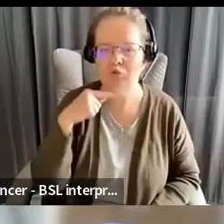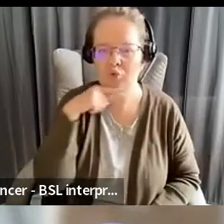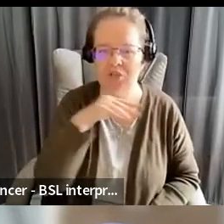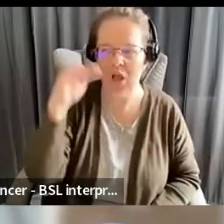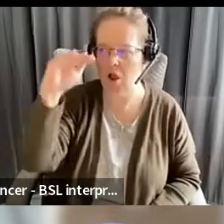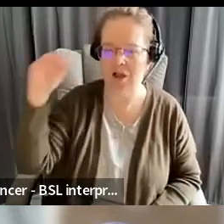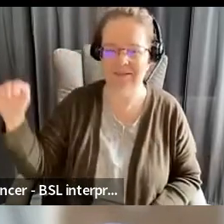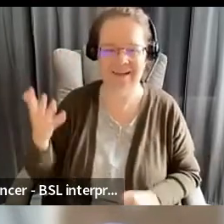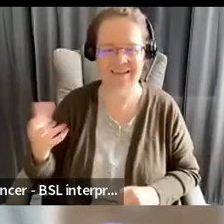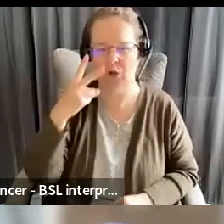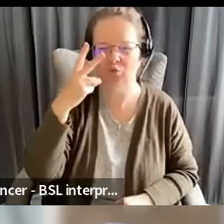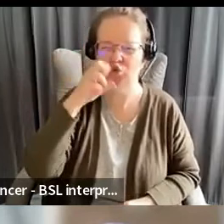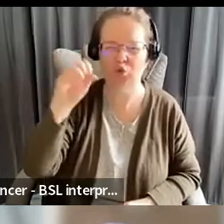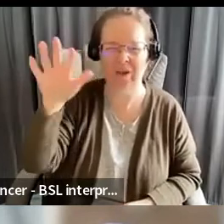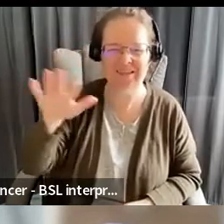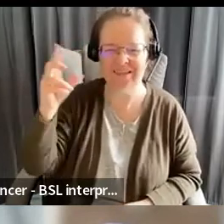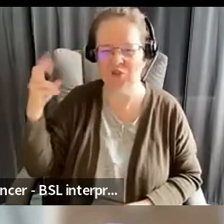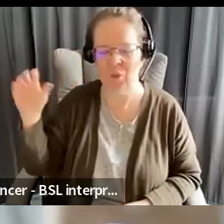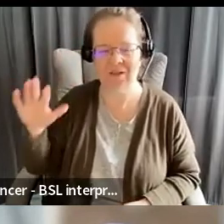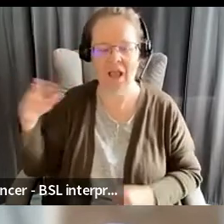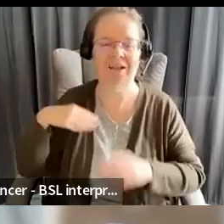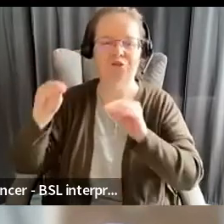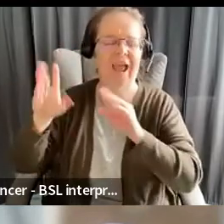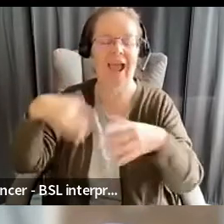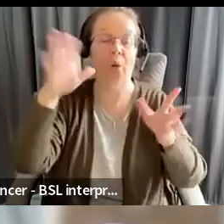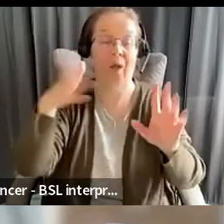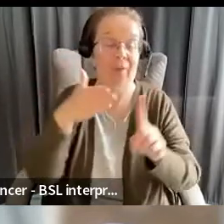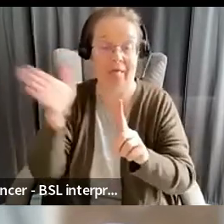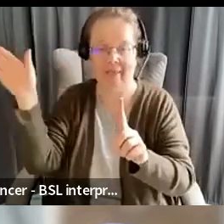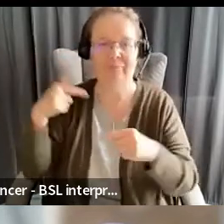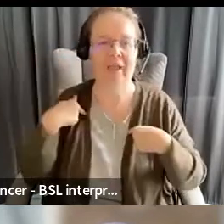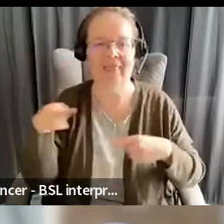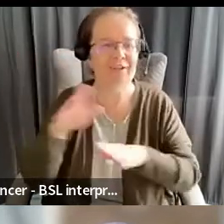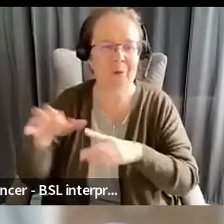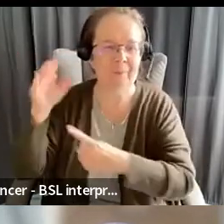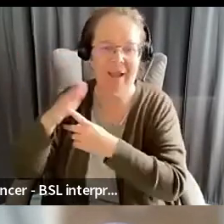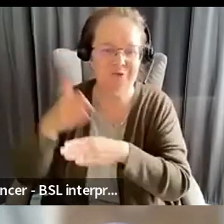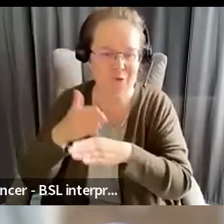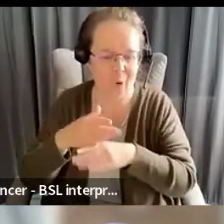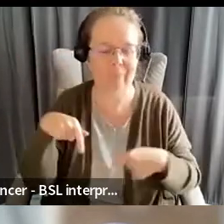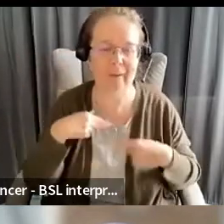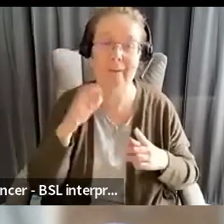20s. I also do a bit of tutoring, but anyway, that's not my main job. My main job is